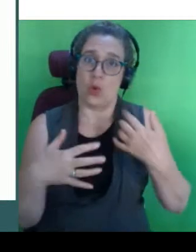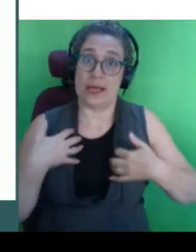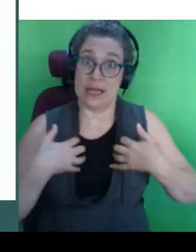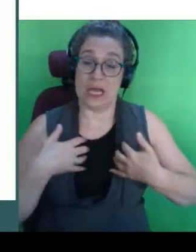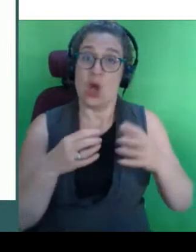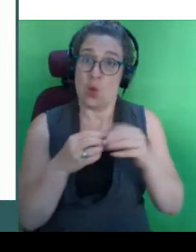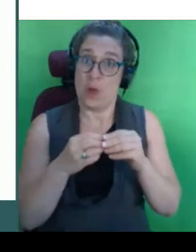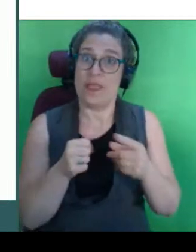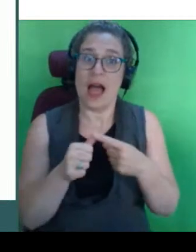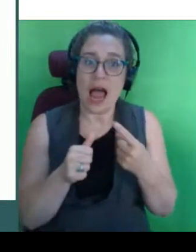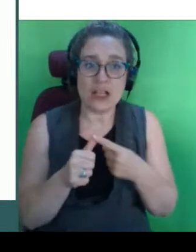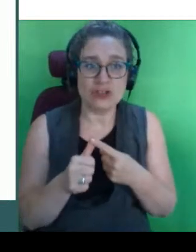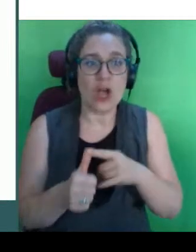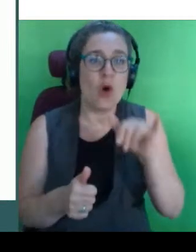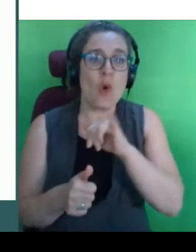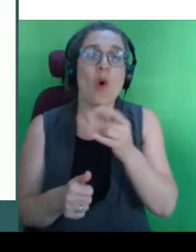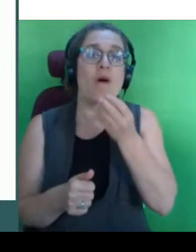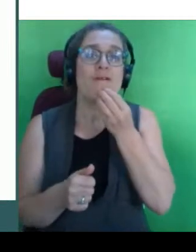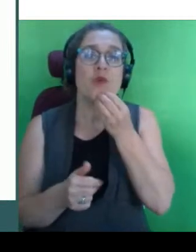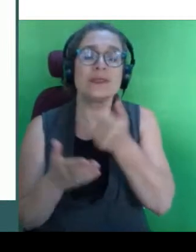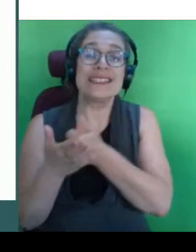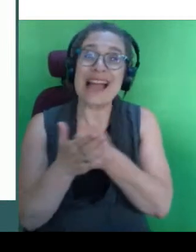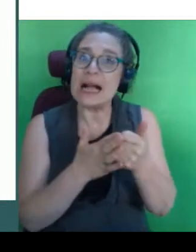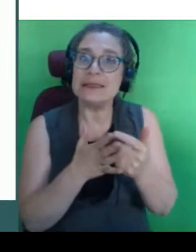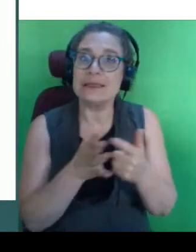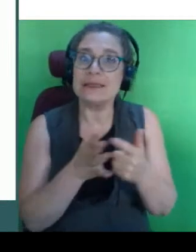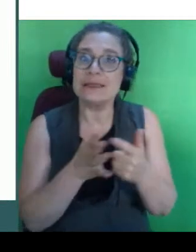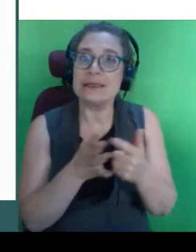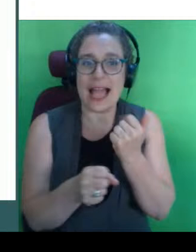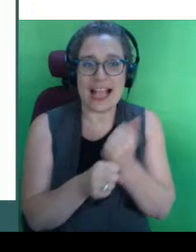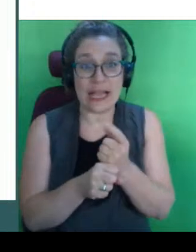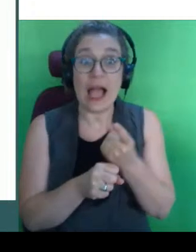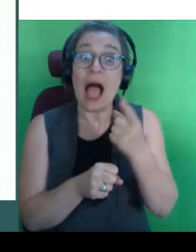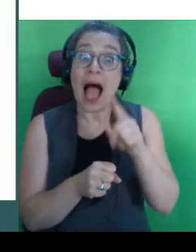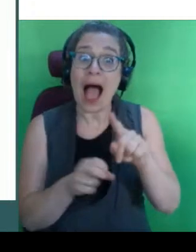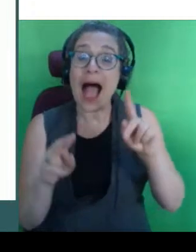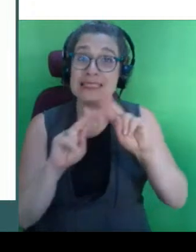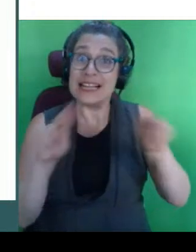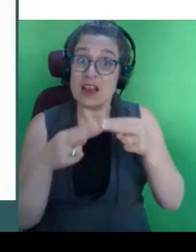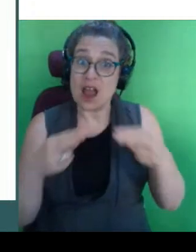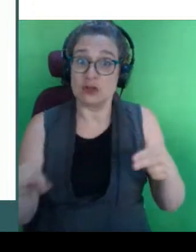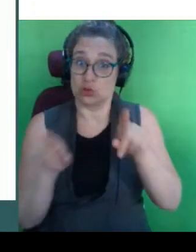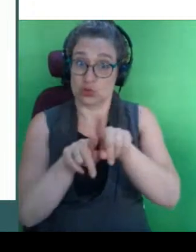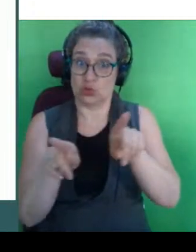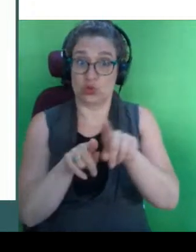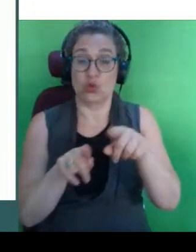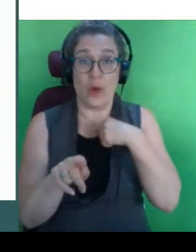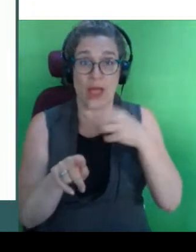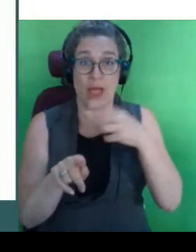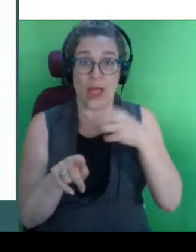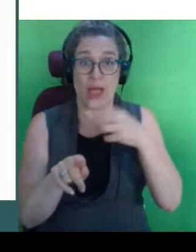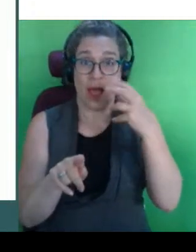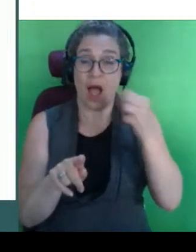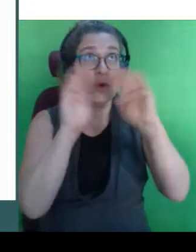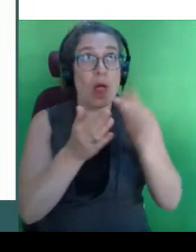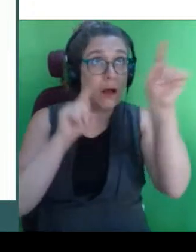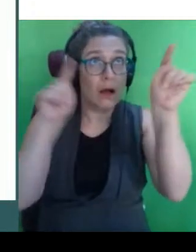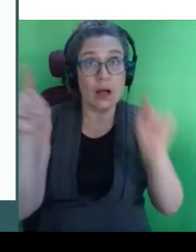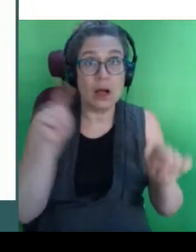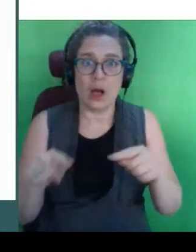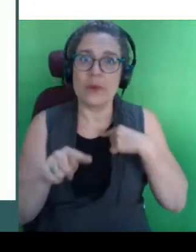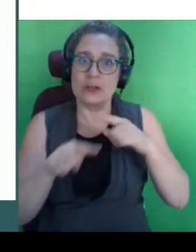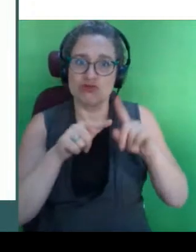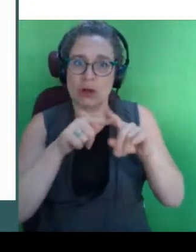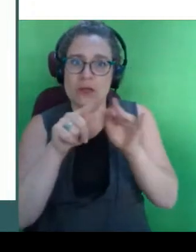Standards Agency, and also on an international level, we connect across the globe to maintain our aim to be a powerful voice for the allergic